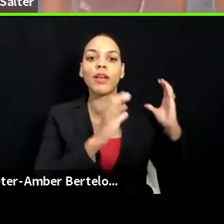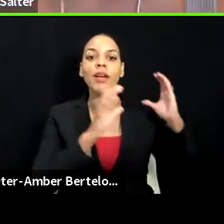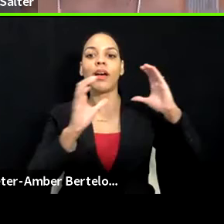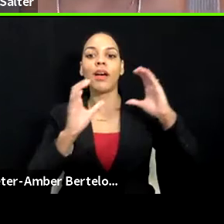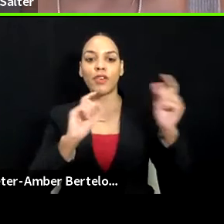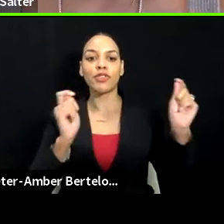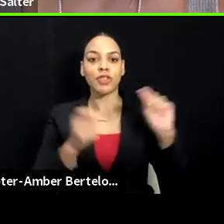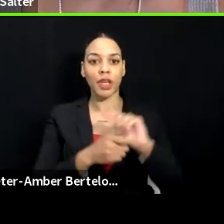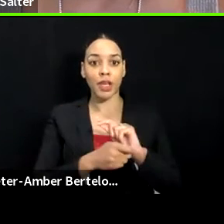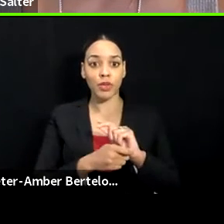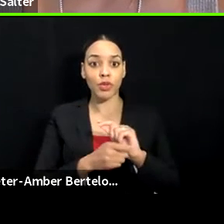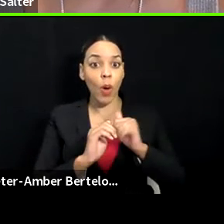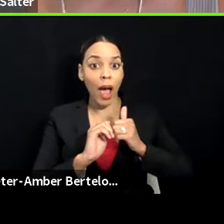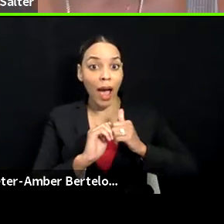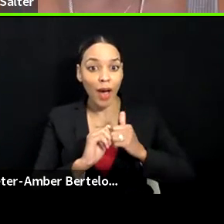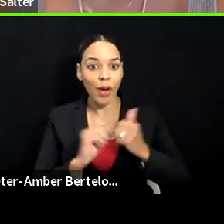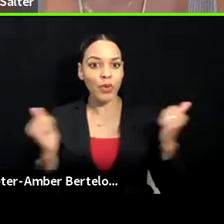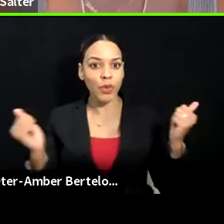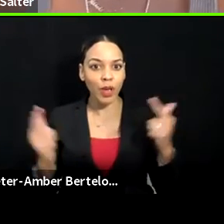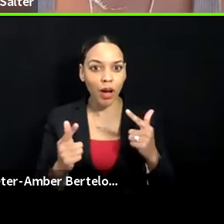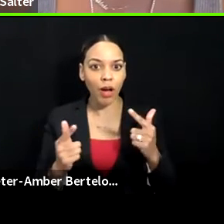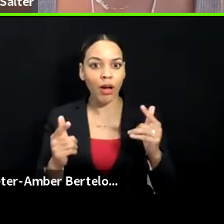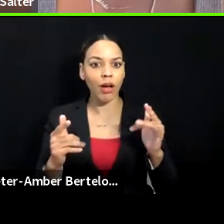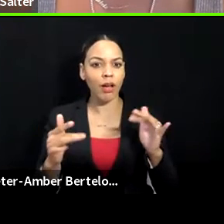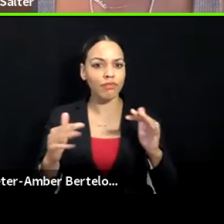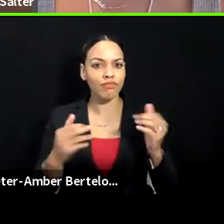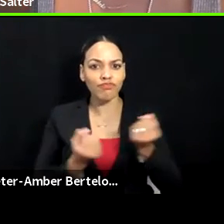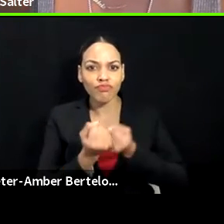That's what I wanted to add to the conversation.